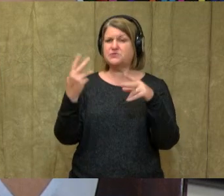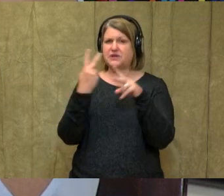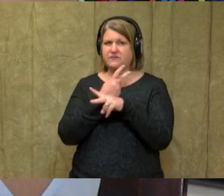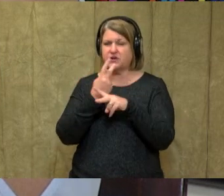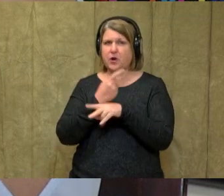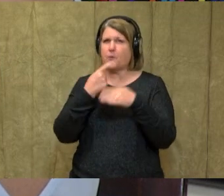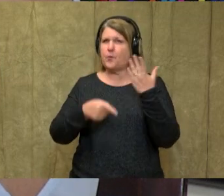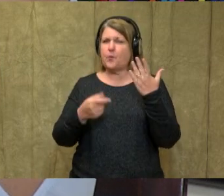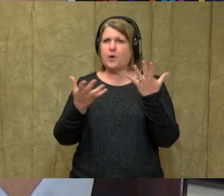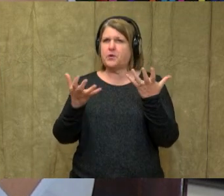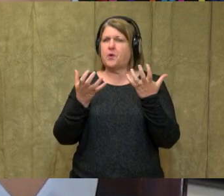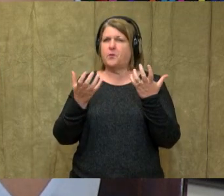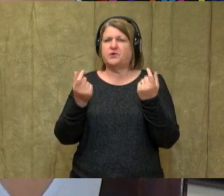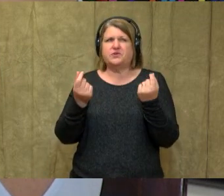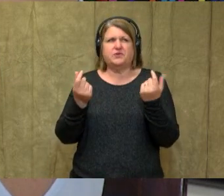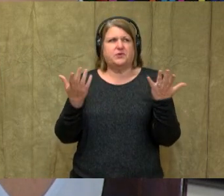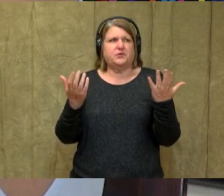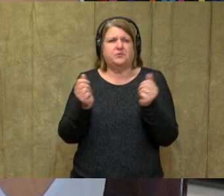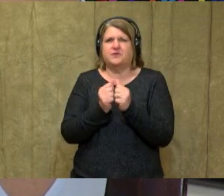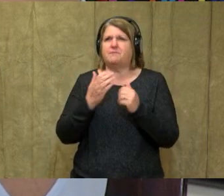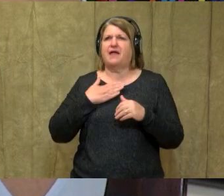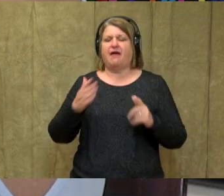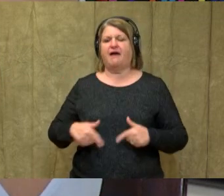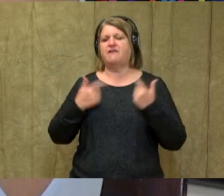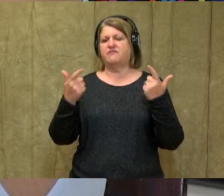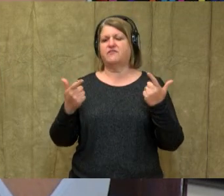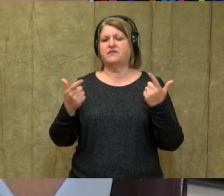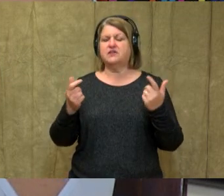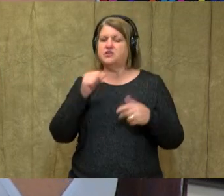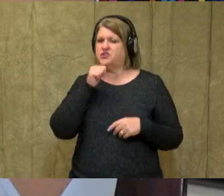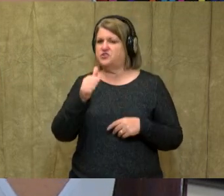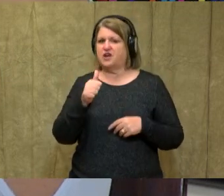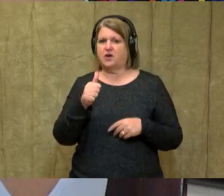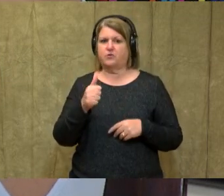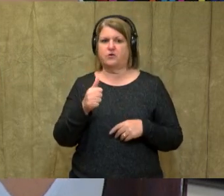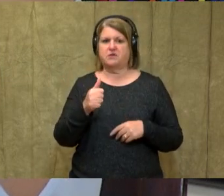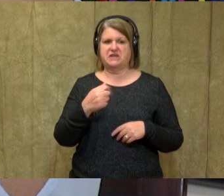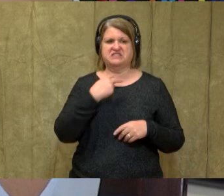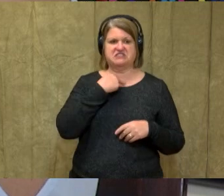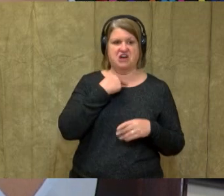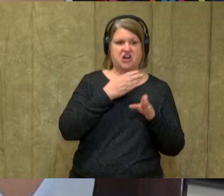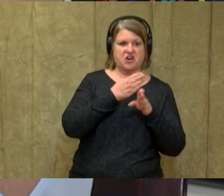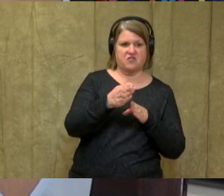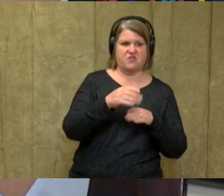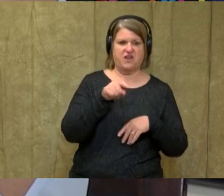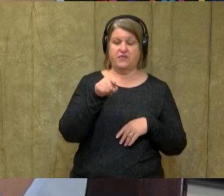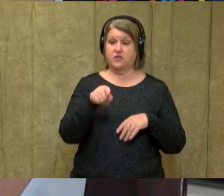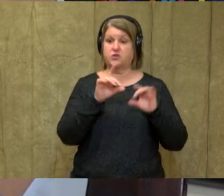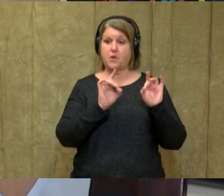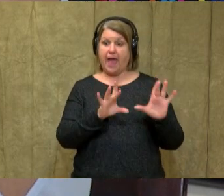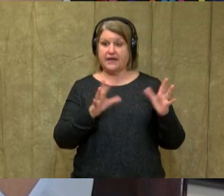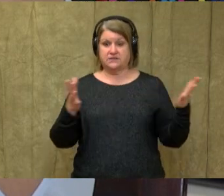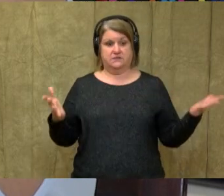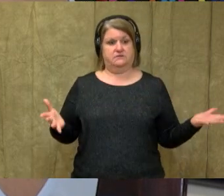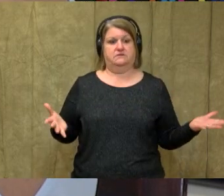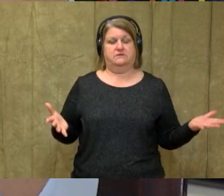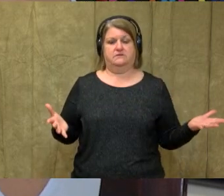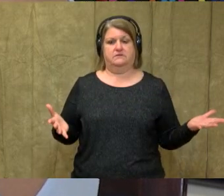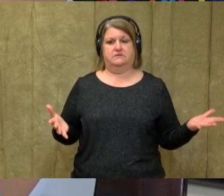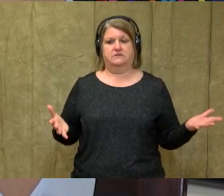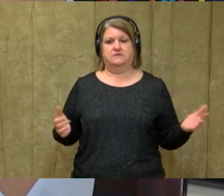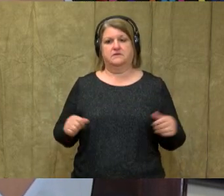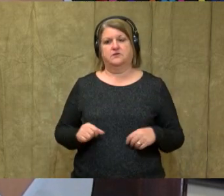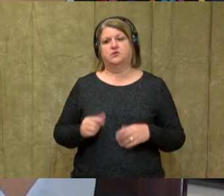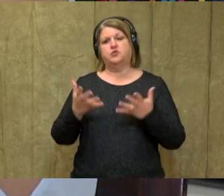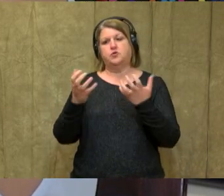want to do, what do I want to do with my life, because you don't want to be in a career that you hate. you want to do something that you love, because then you're never